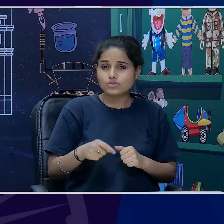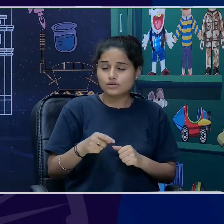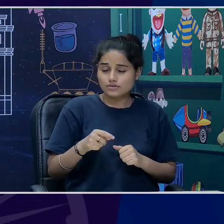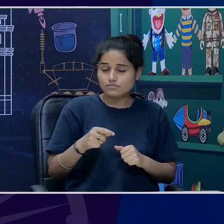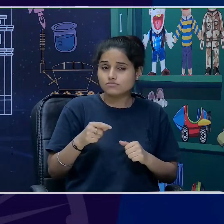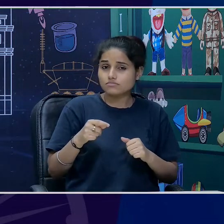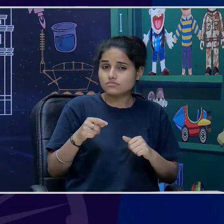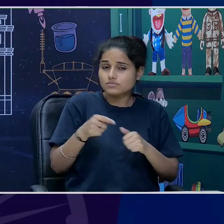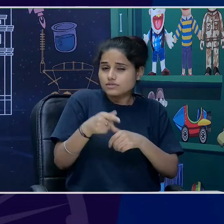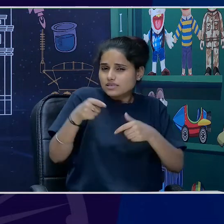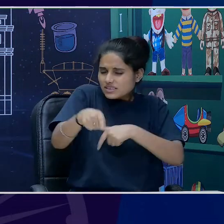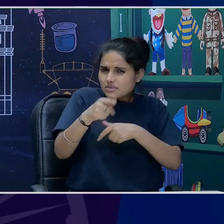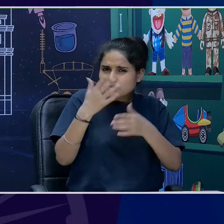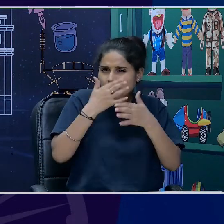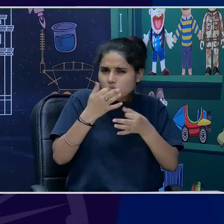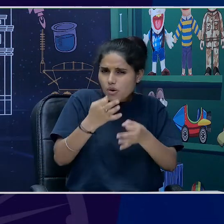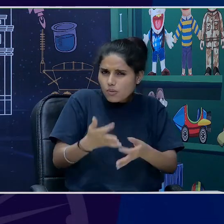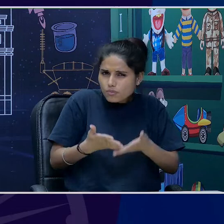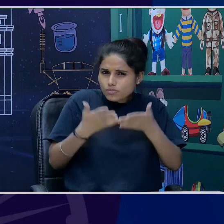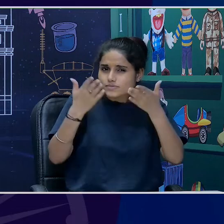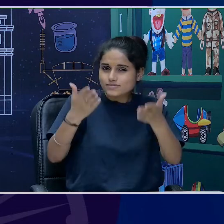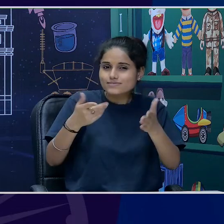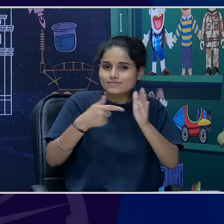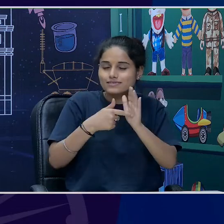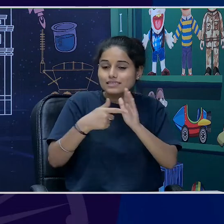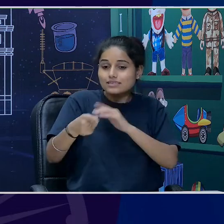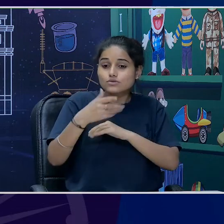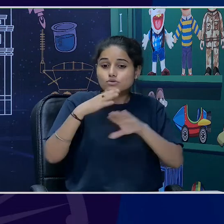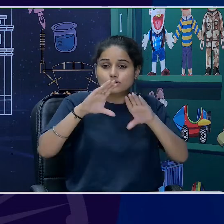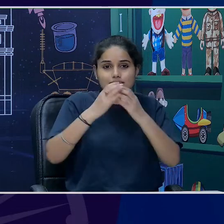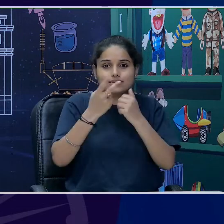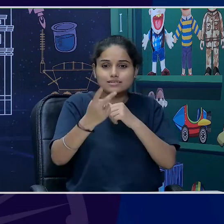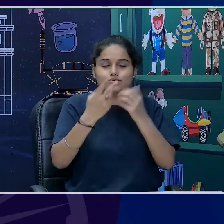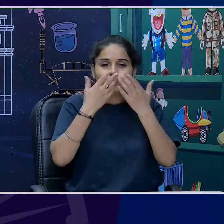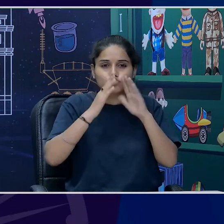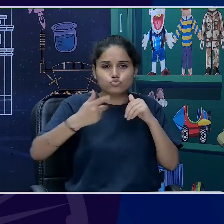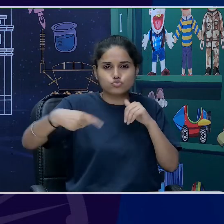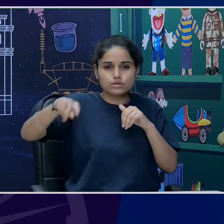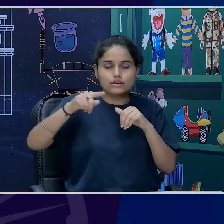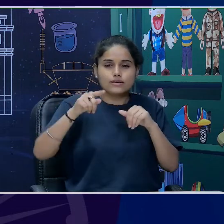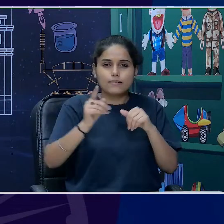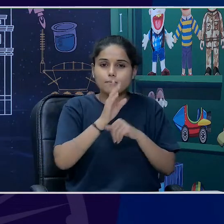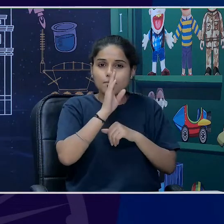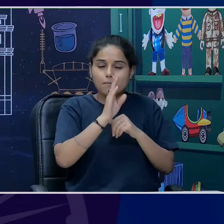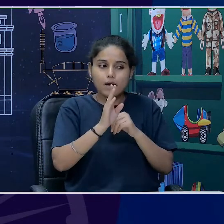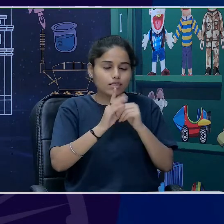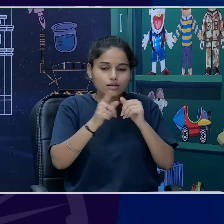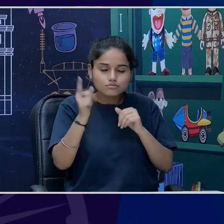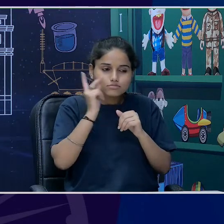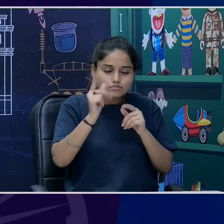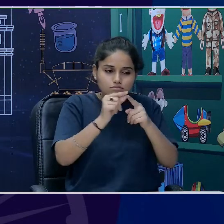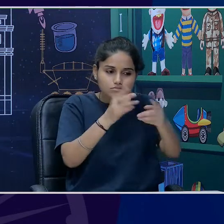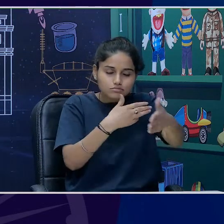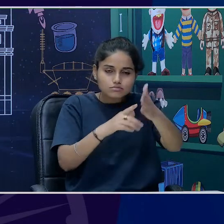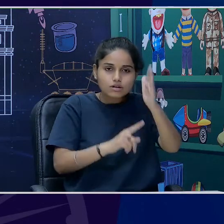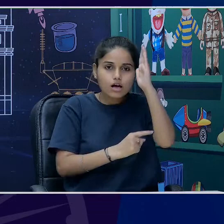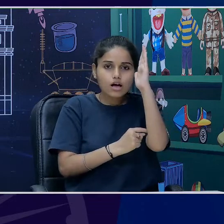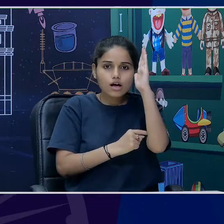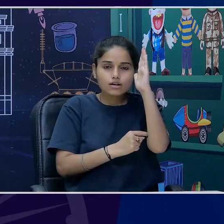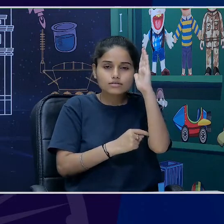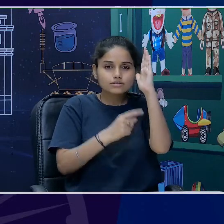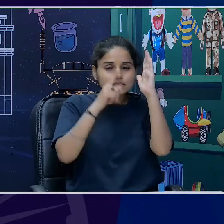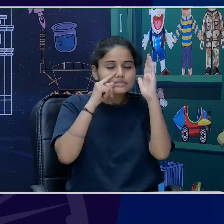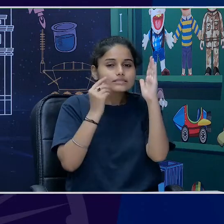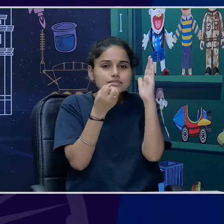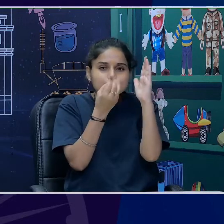if 6 of the little children are standing being the straight marigold flowers, and one